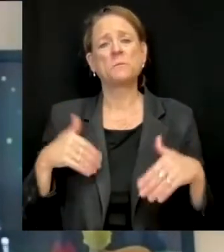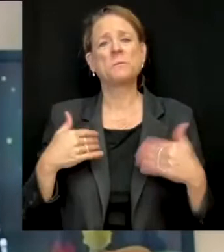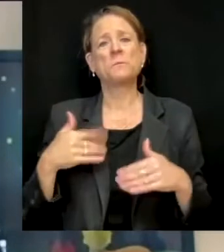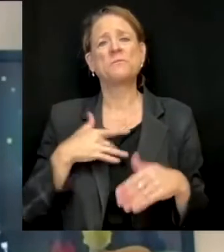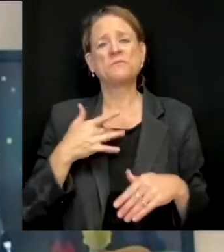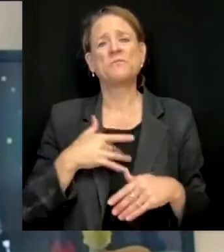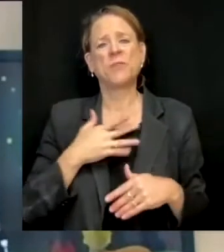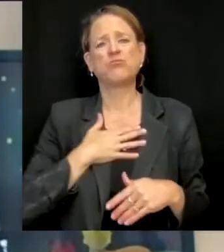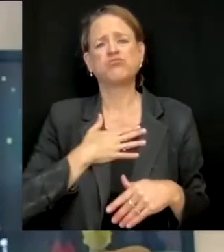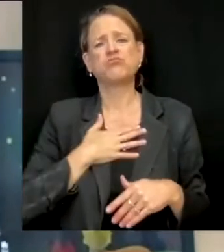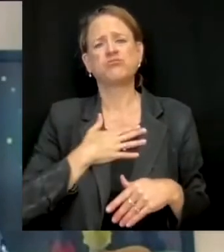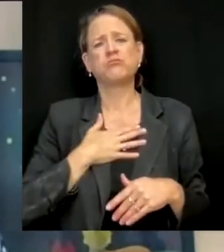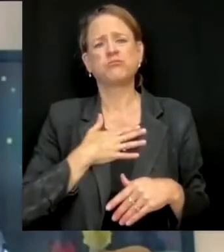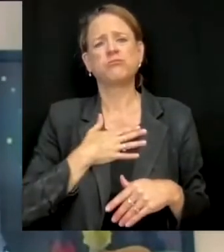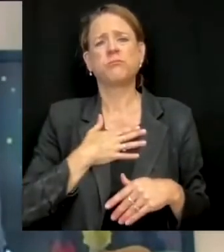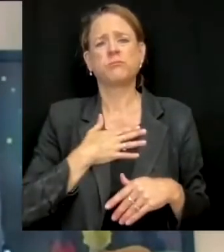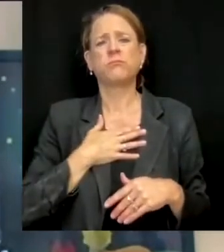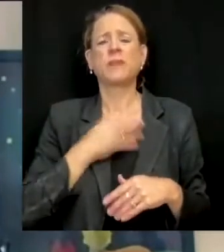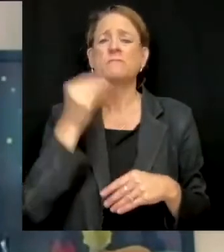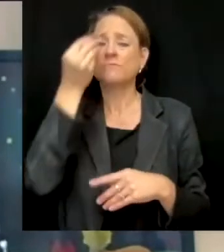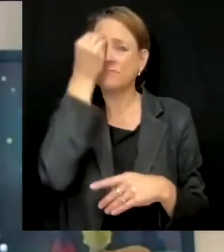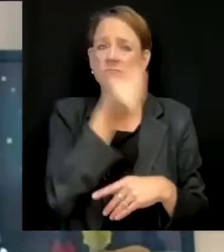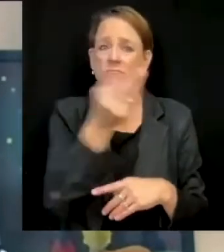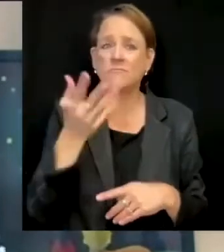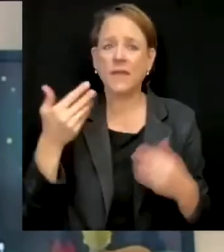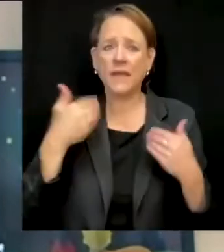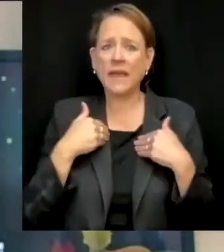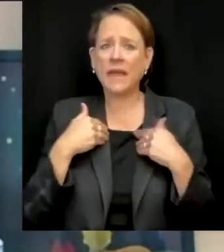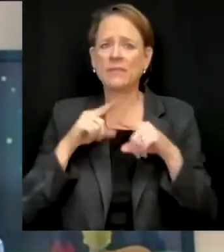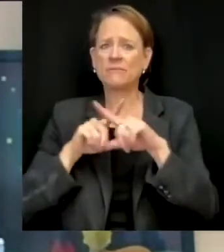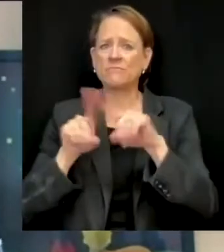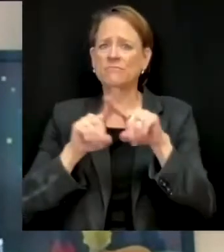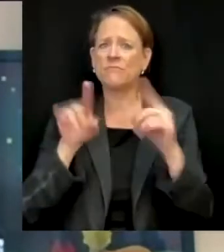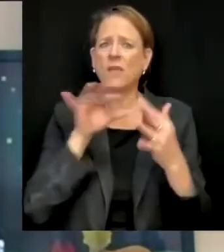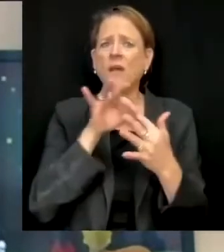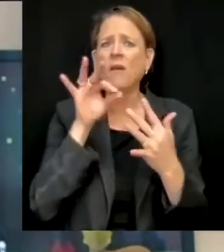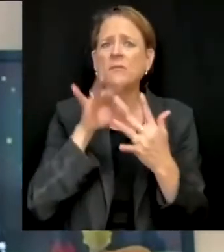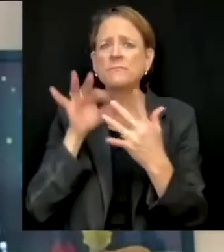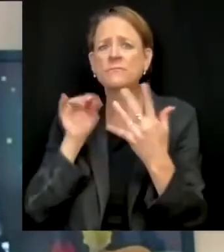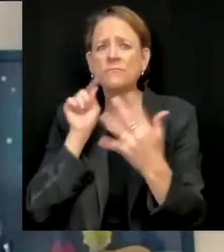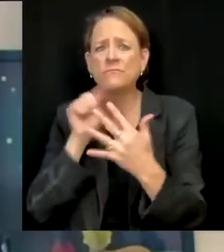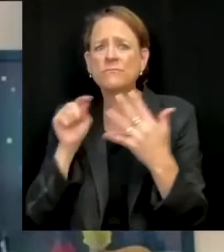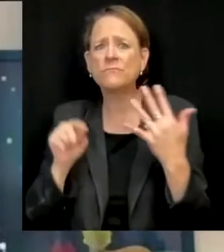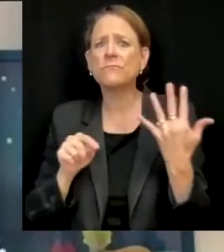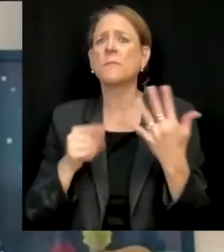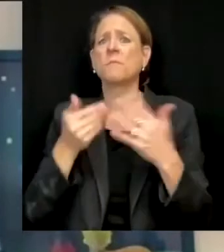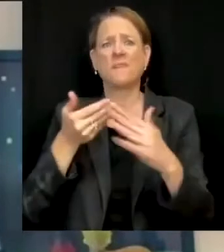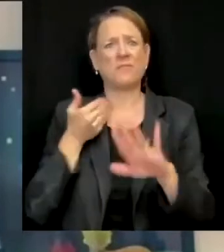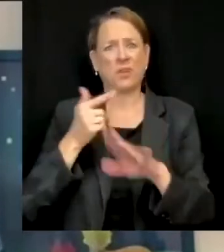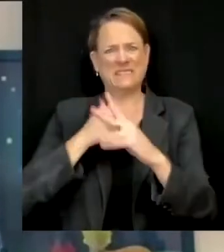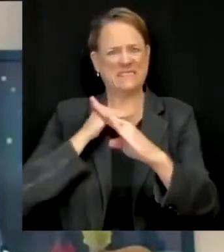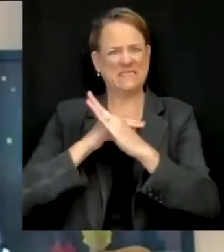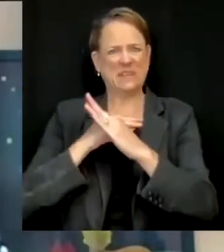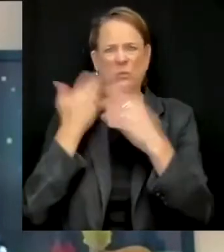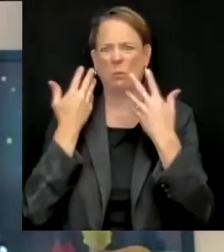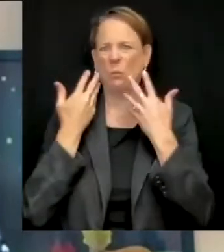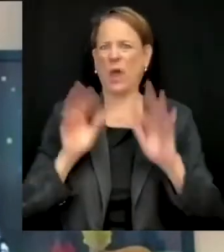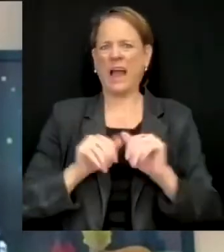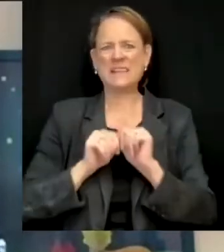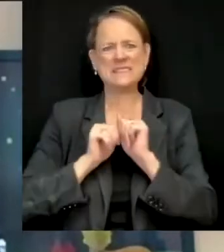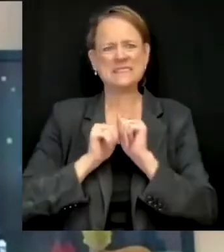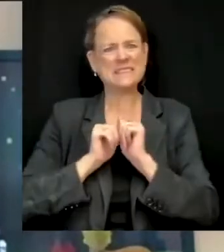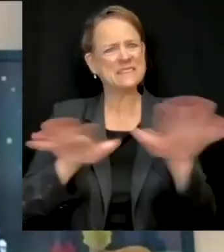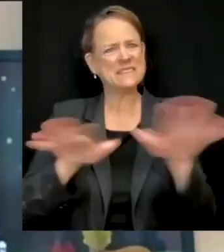cases, hospitalizations, and deaths, to stop the spread of the Delta variant, and to help prevent